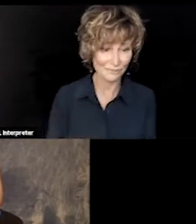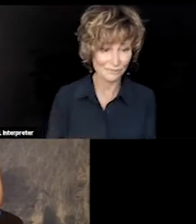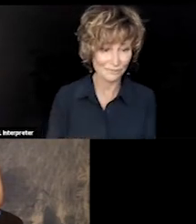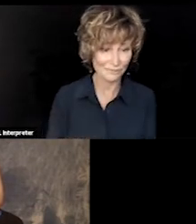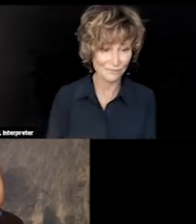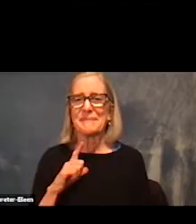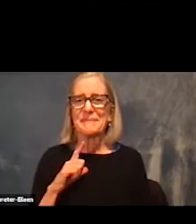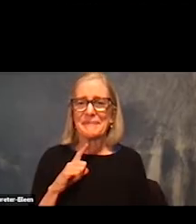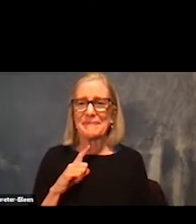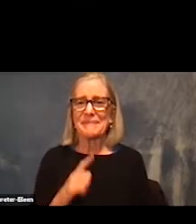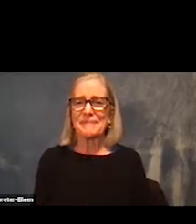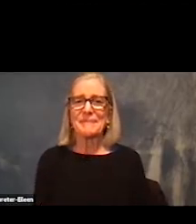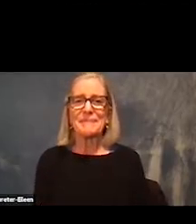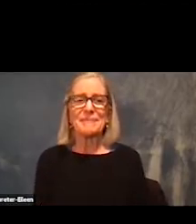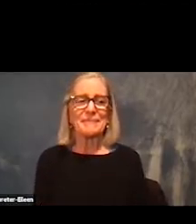recommend?